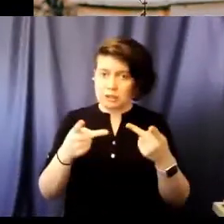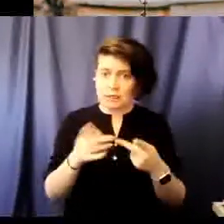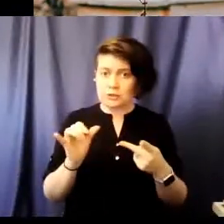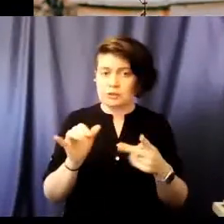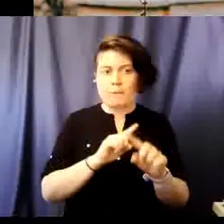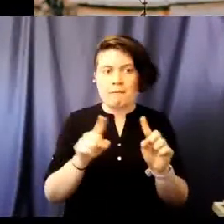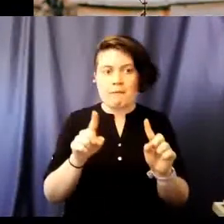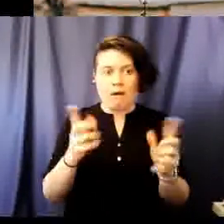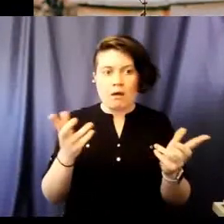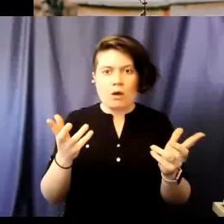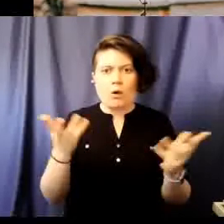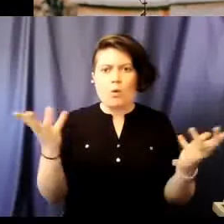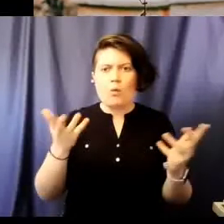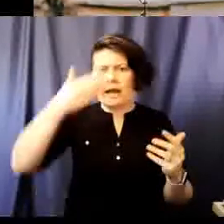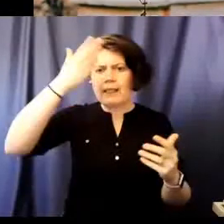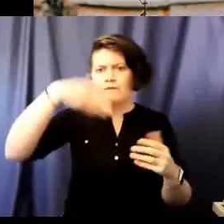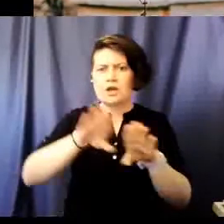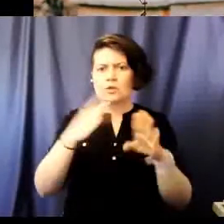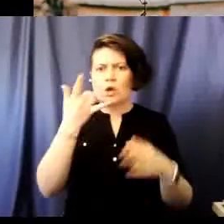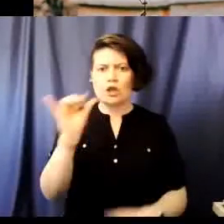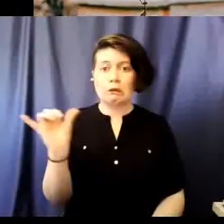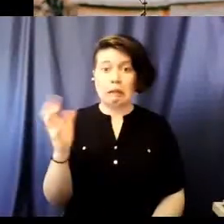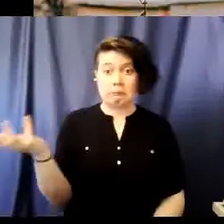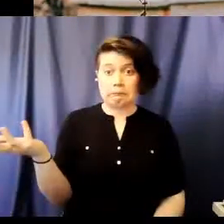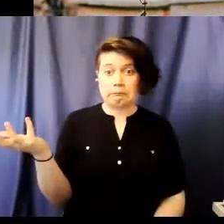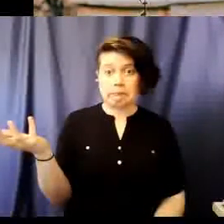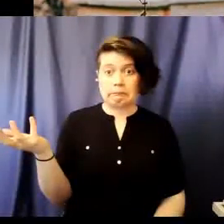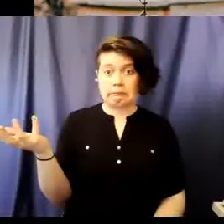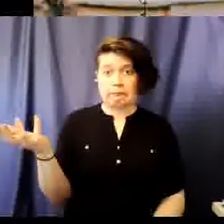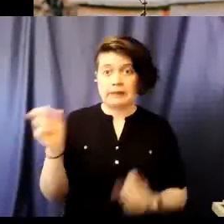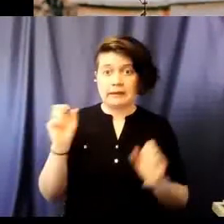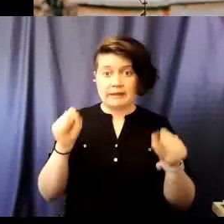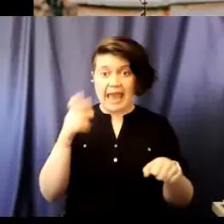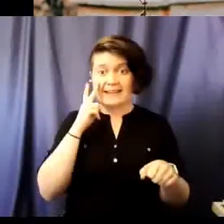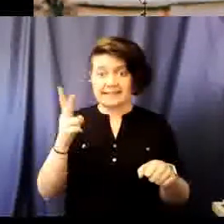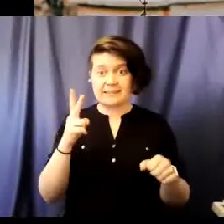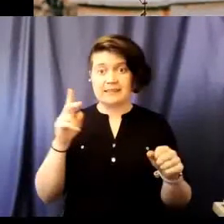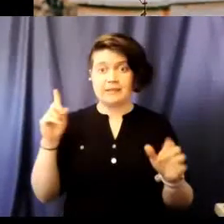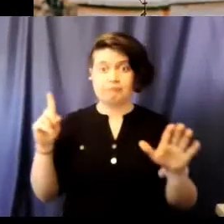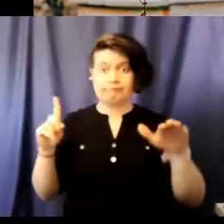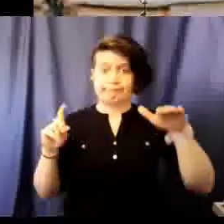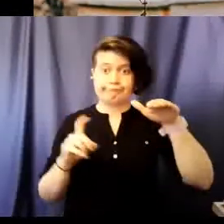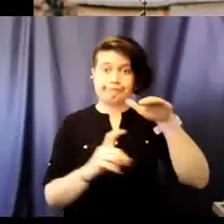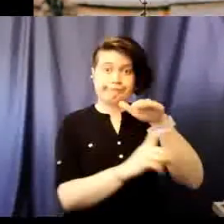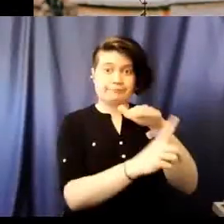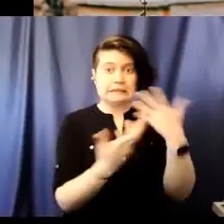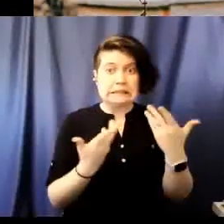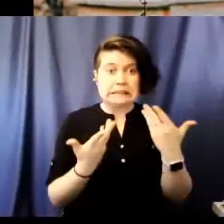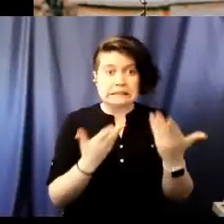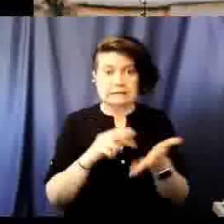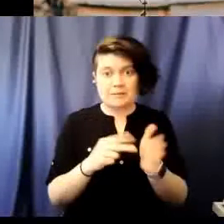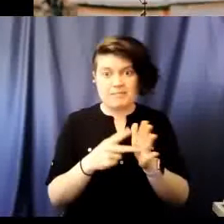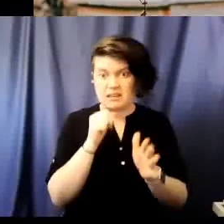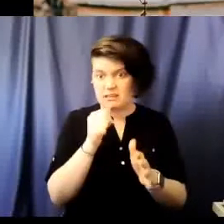the entrance looks like, right? So people might be able to see them walking in from the street, so it's not that confidential.